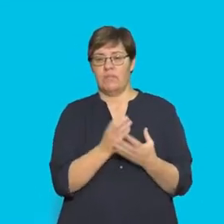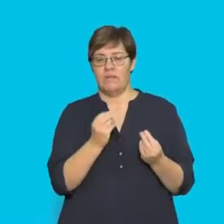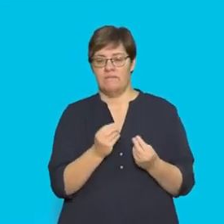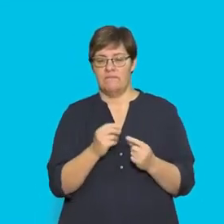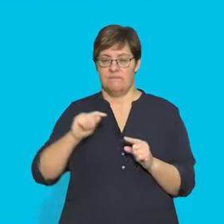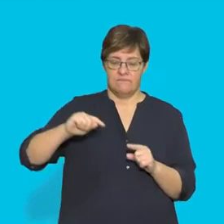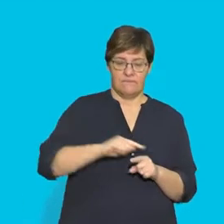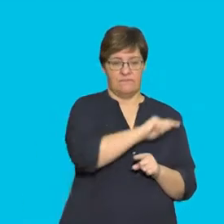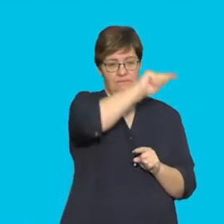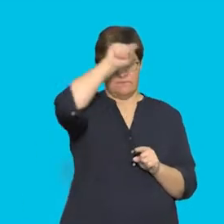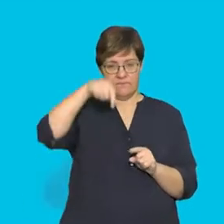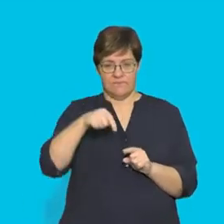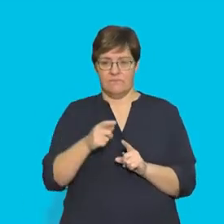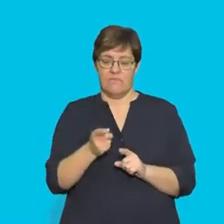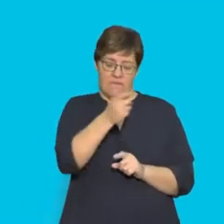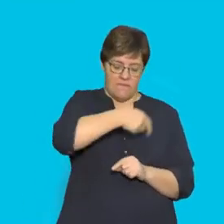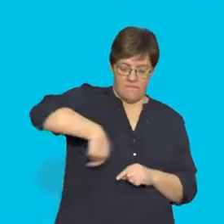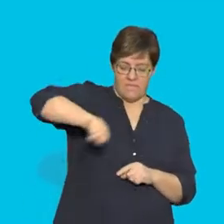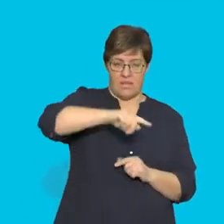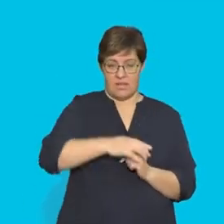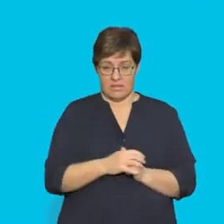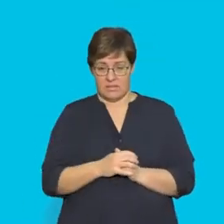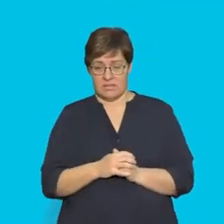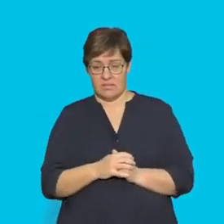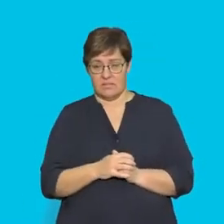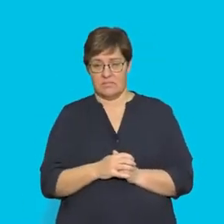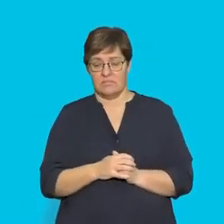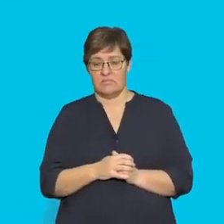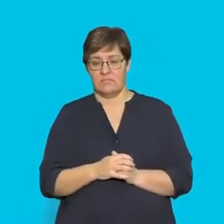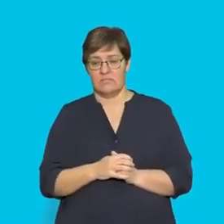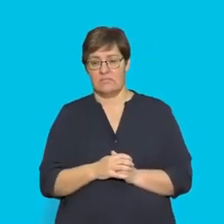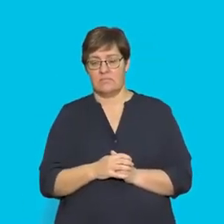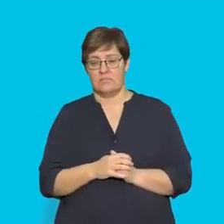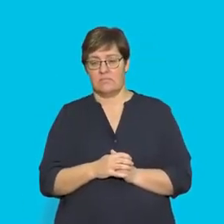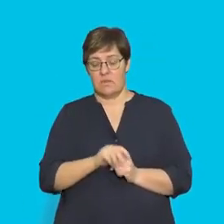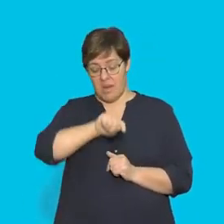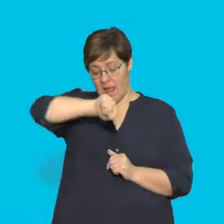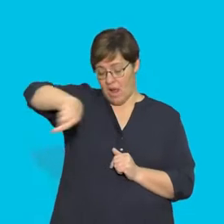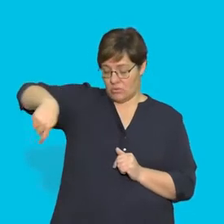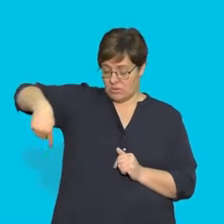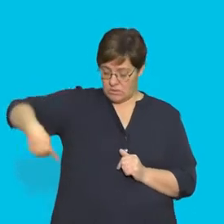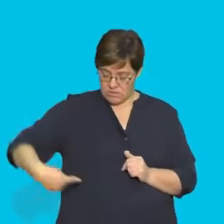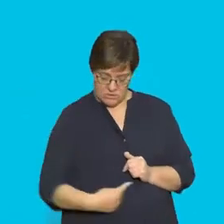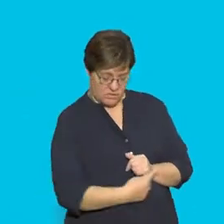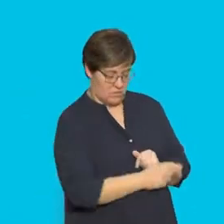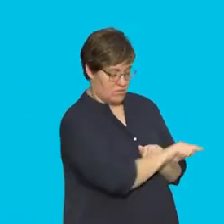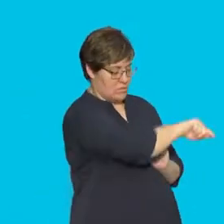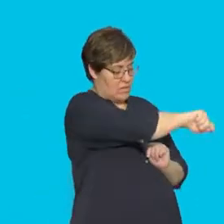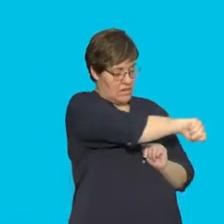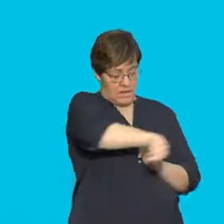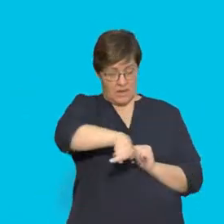those field line patterns being out at the North Pole and in at the